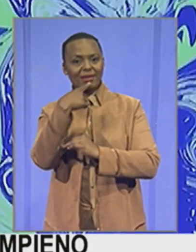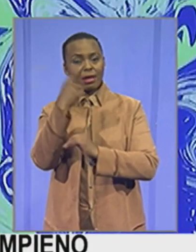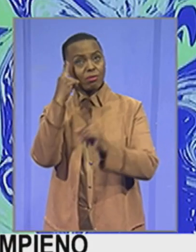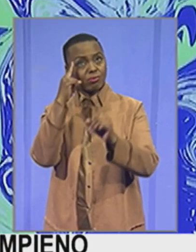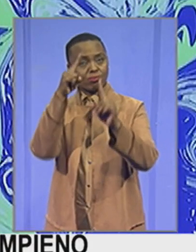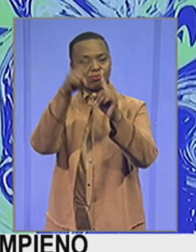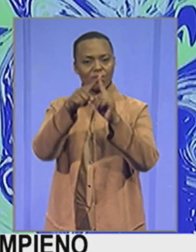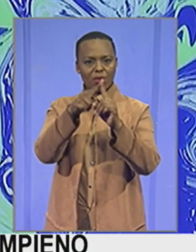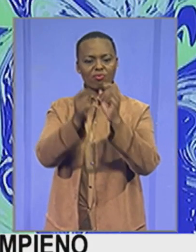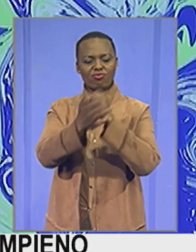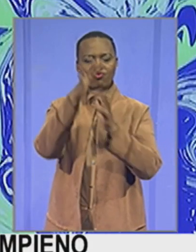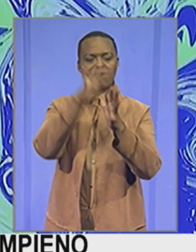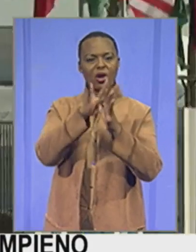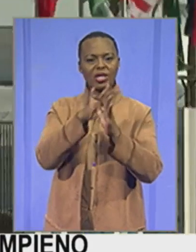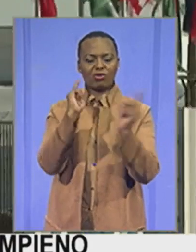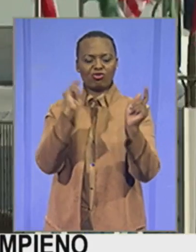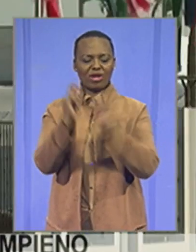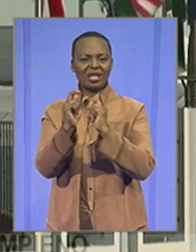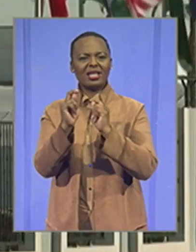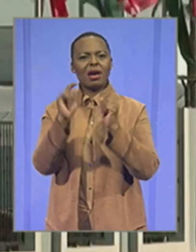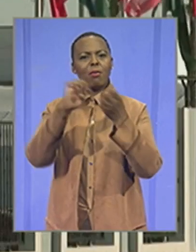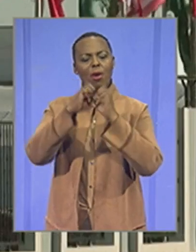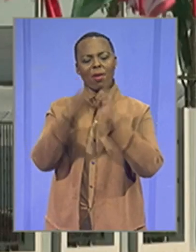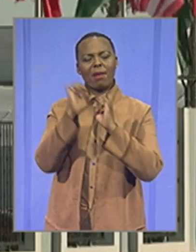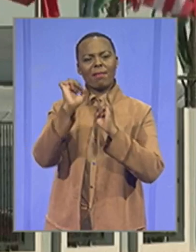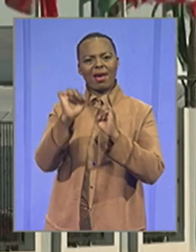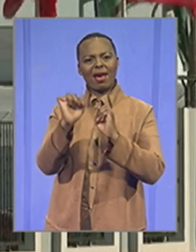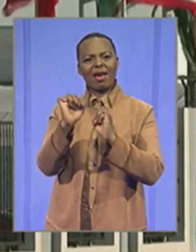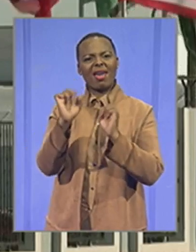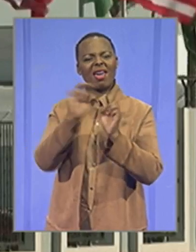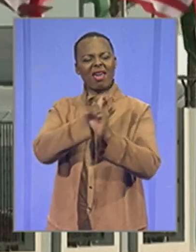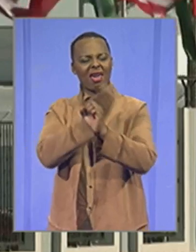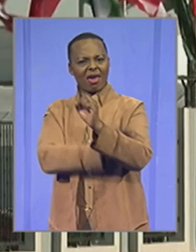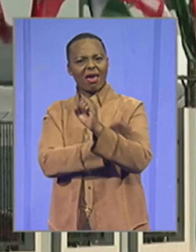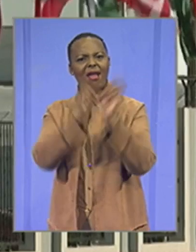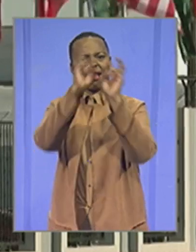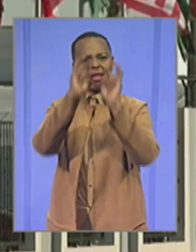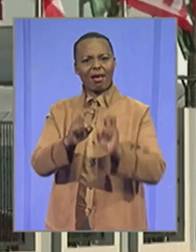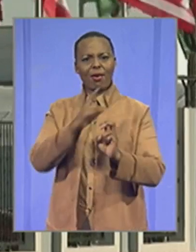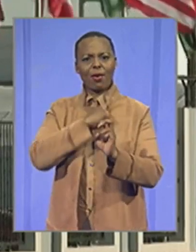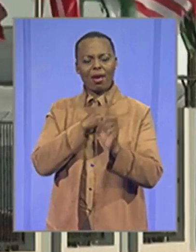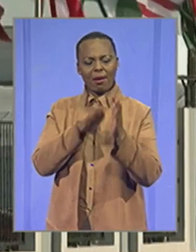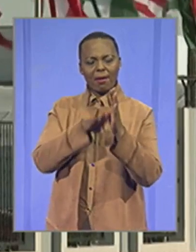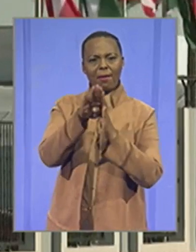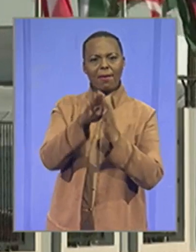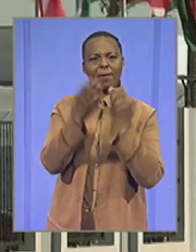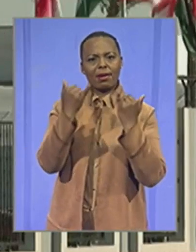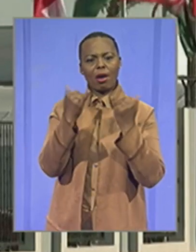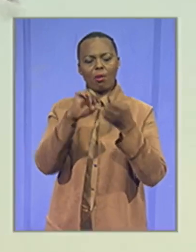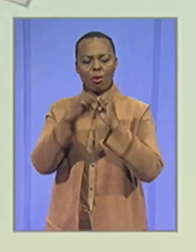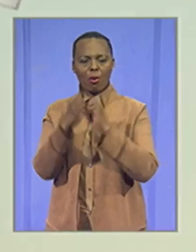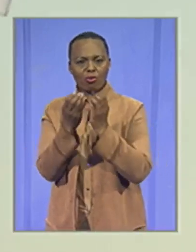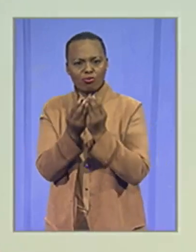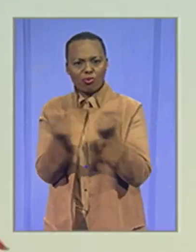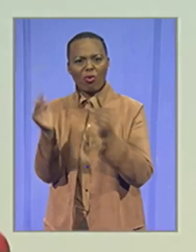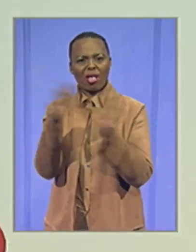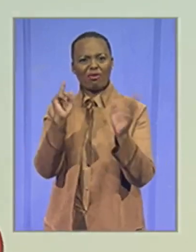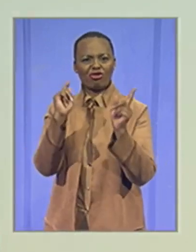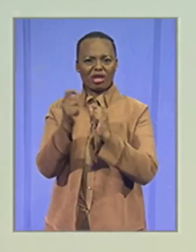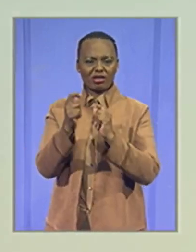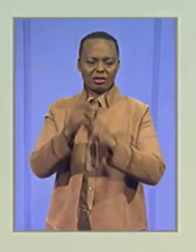yona a energy a batlo go thuša bahloki go hlabologa lefapeng la ikonomi ka go fediša mathata a phetogo ya leratadima.